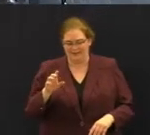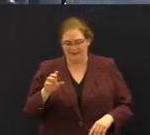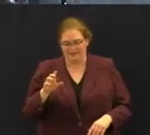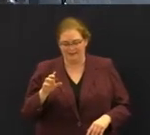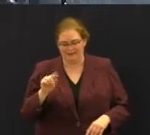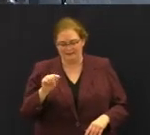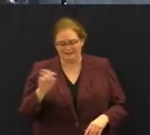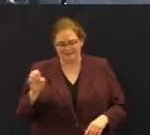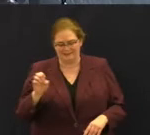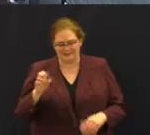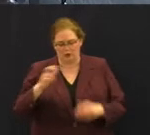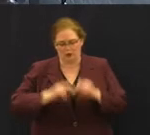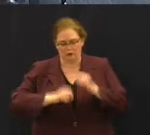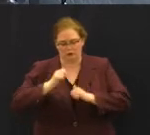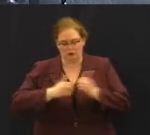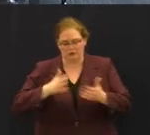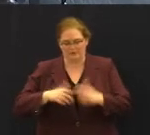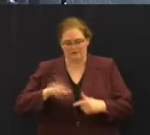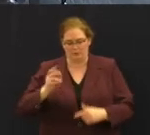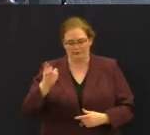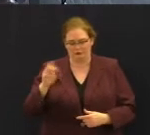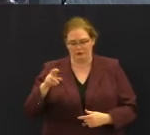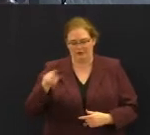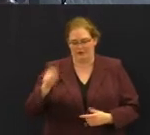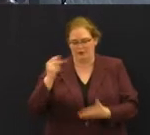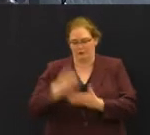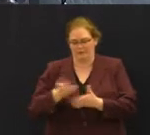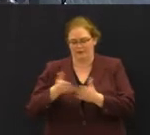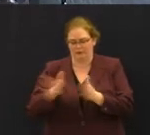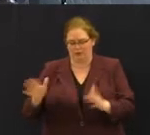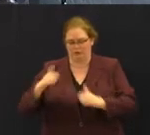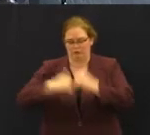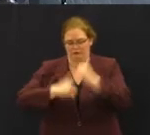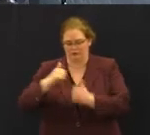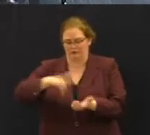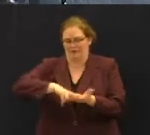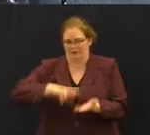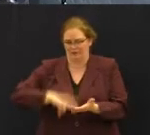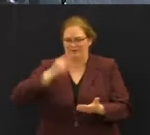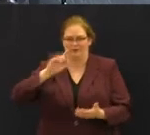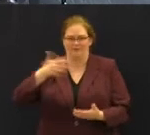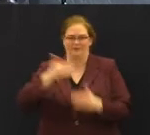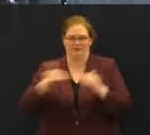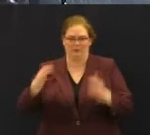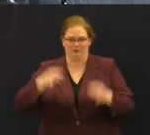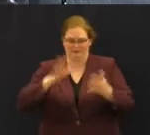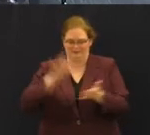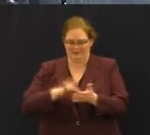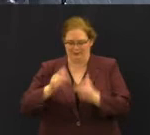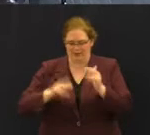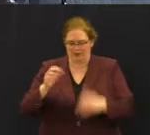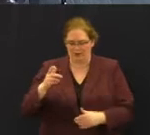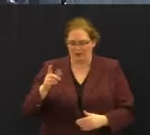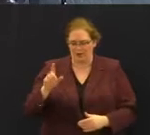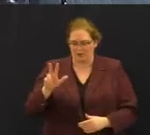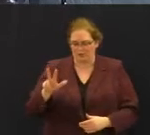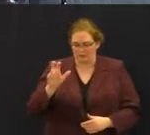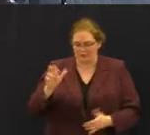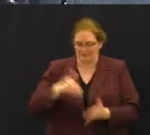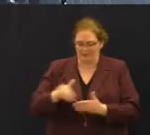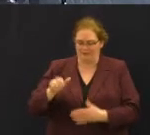important, out of Warminster. This is approving the general construction contract for the 5th floor Justice Center build-out in the amount of